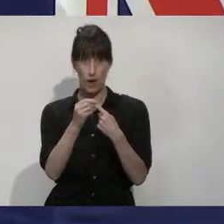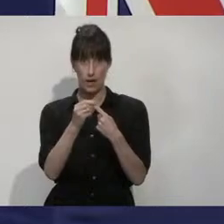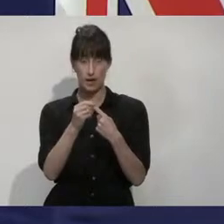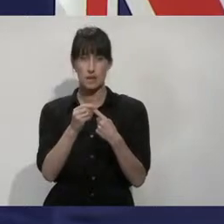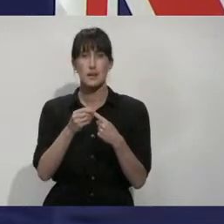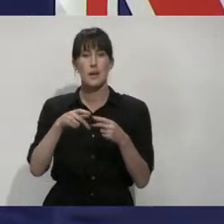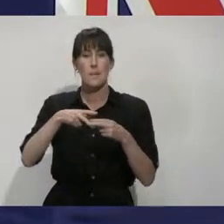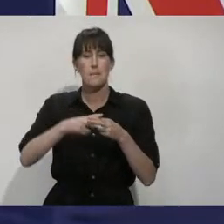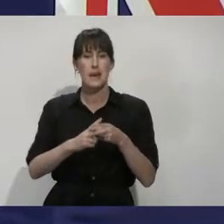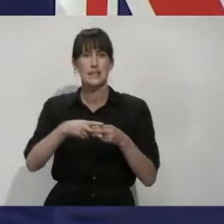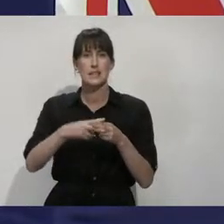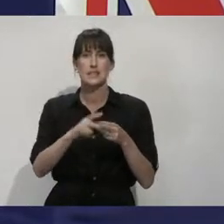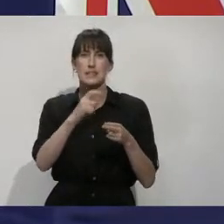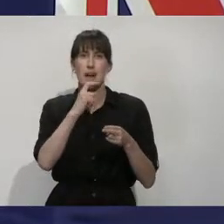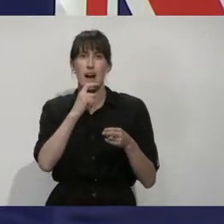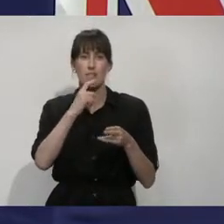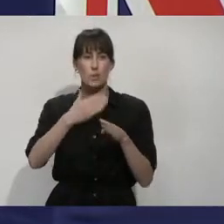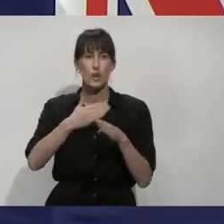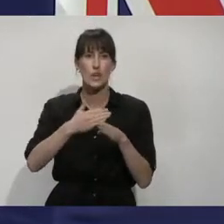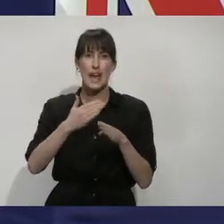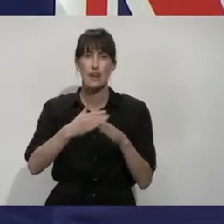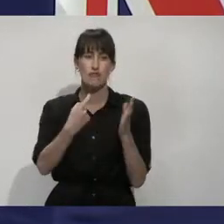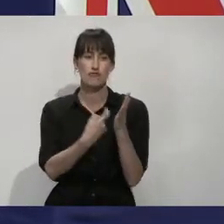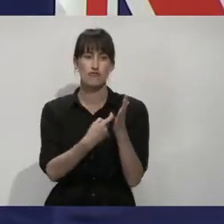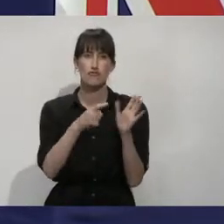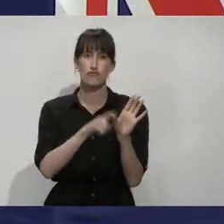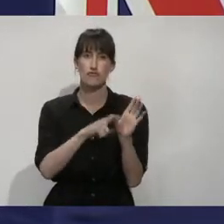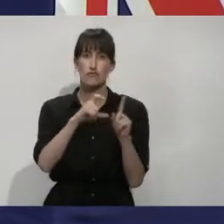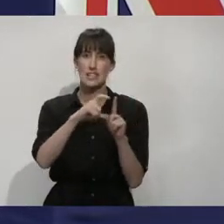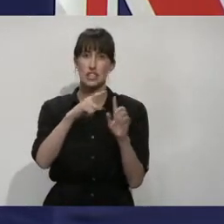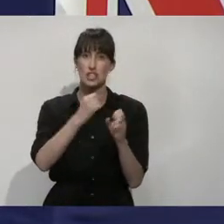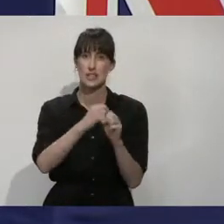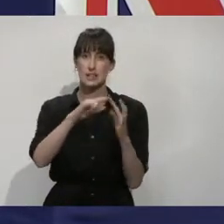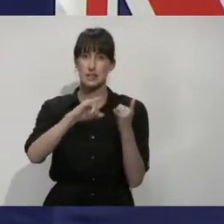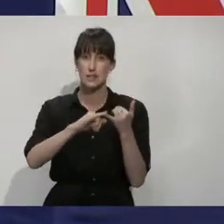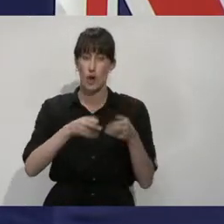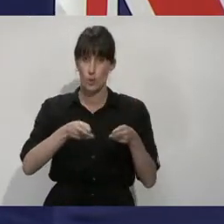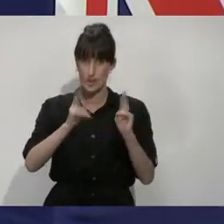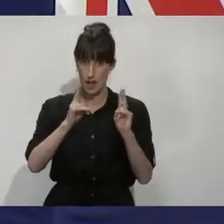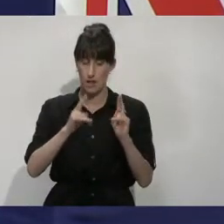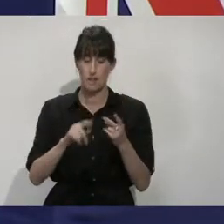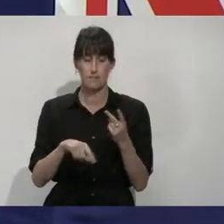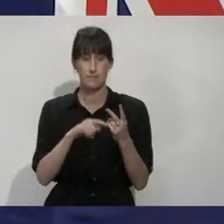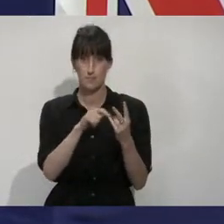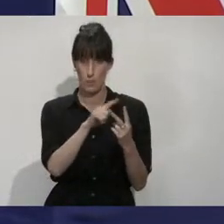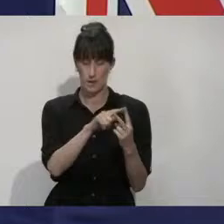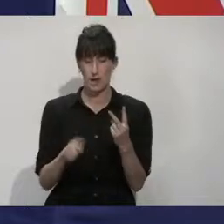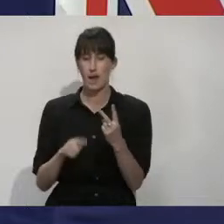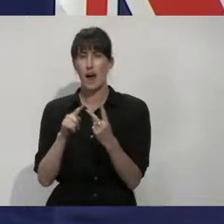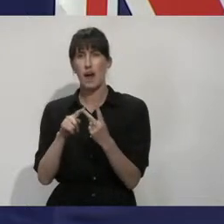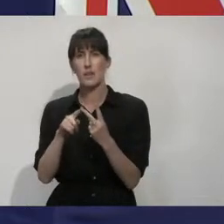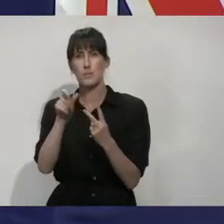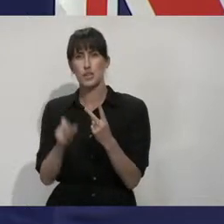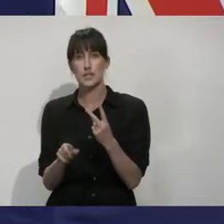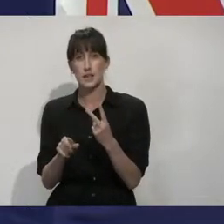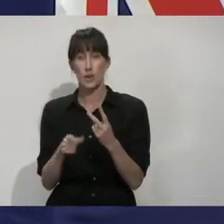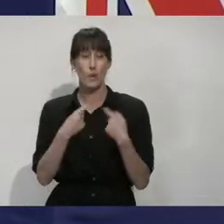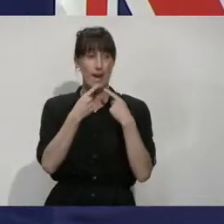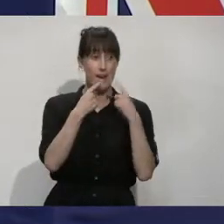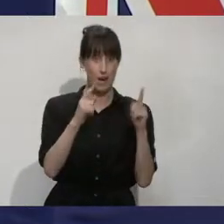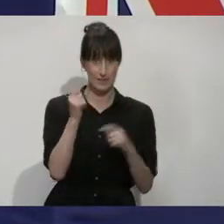Ridges Hotel facility, and there is 1 case that was announced yesterday which was initially thought to be linked to the cluster and has now